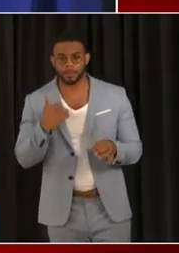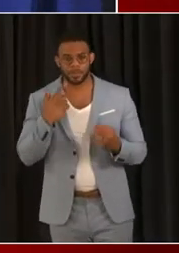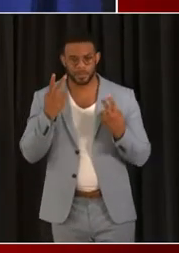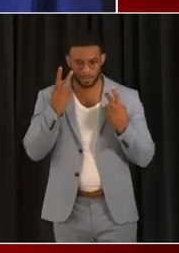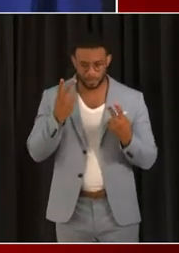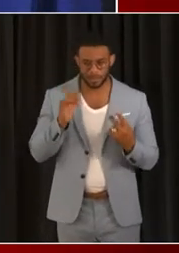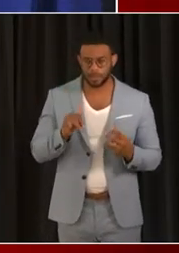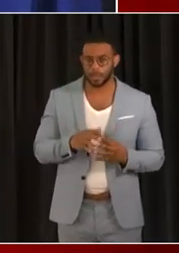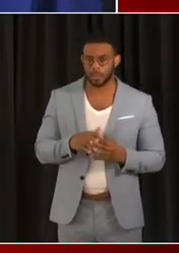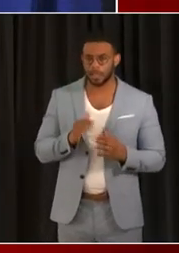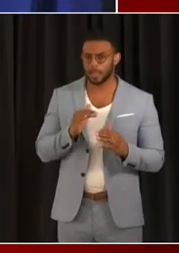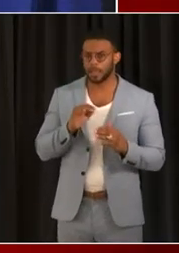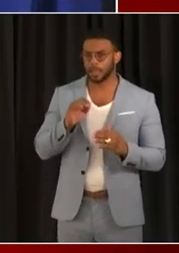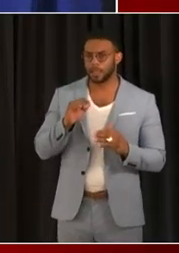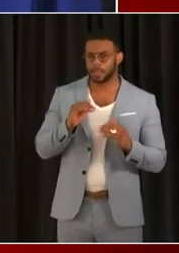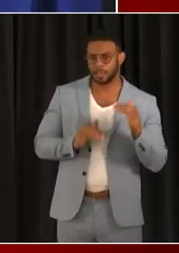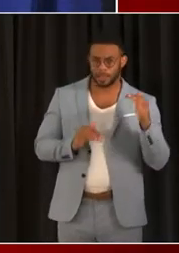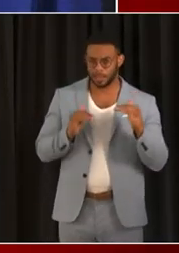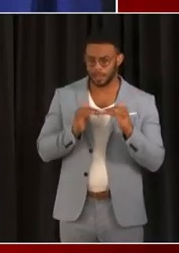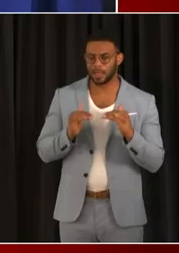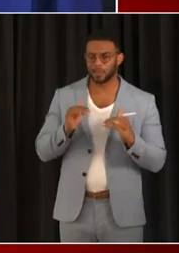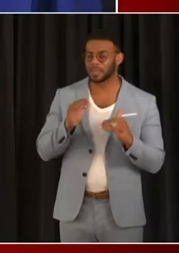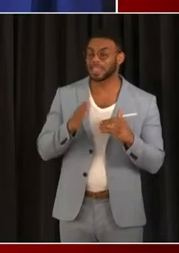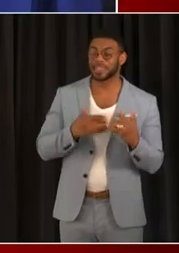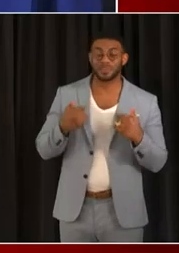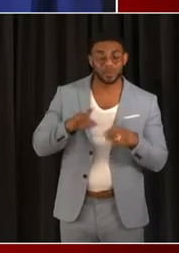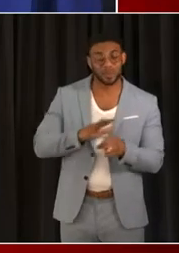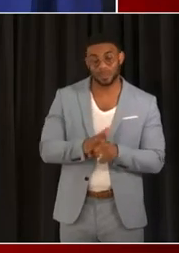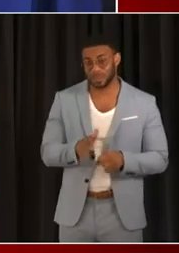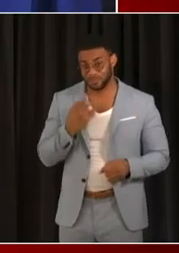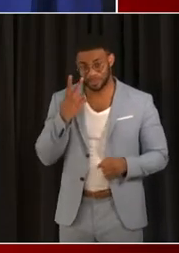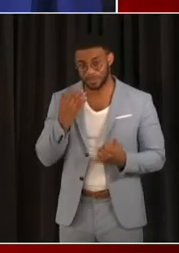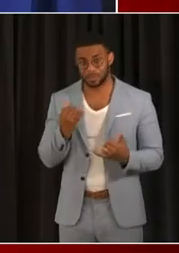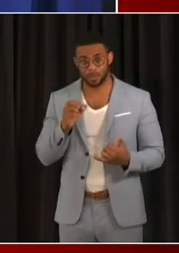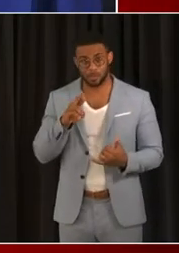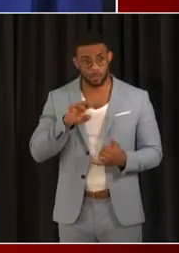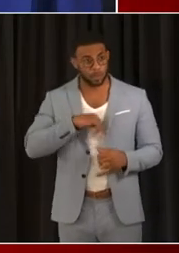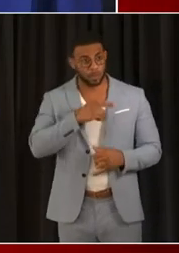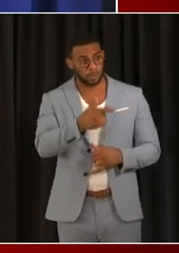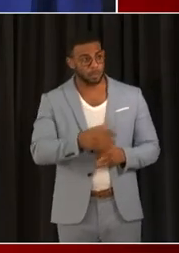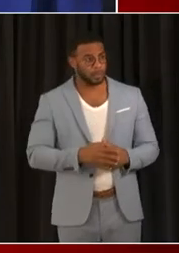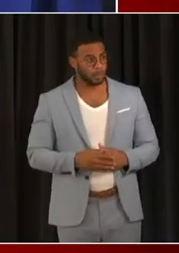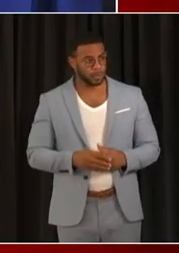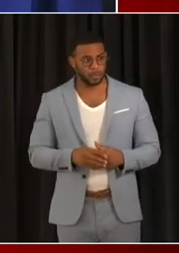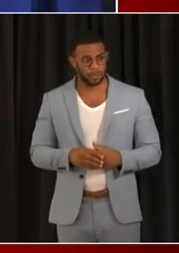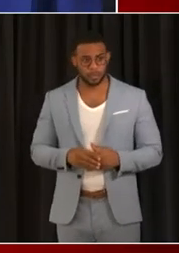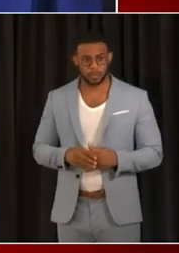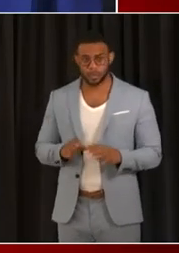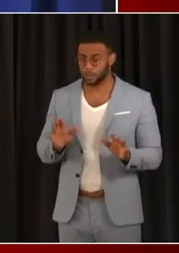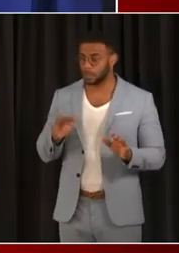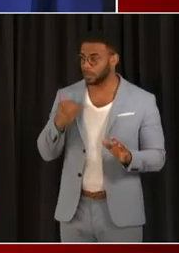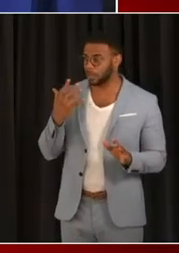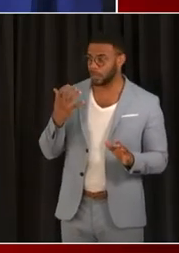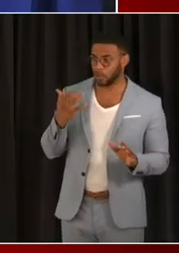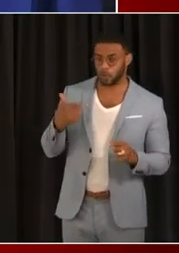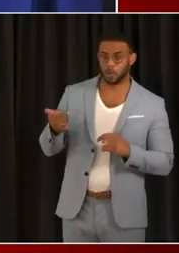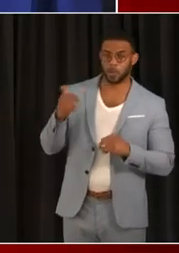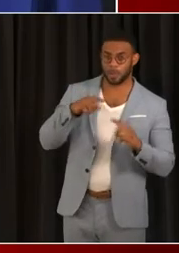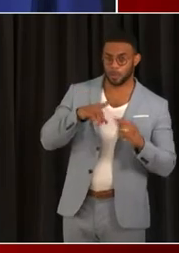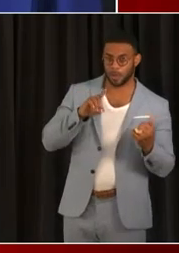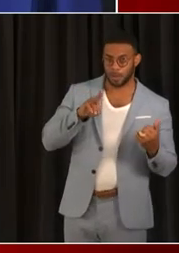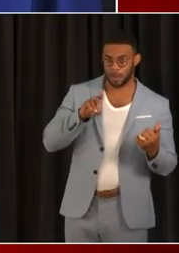and we see the inequities even during the pandemic. So, Rosie, I'll turn to you. No, I just want to,